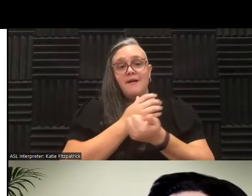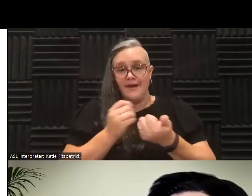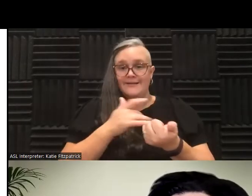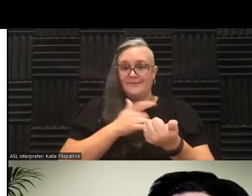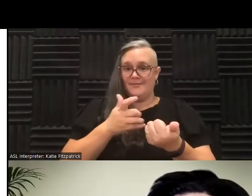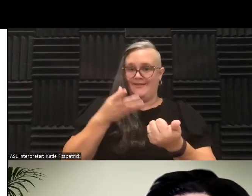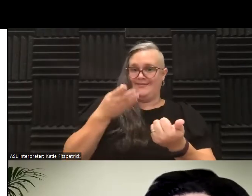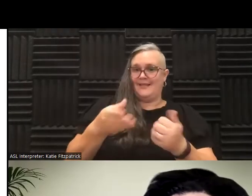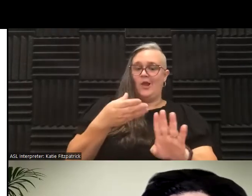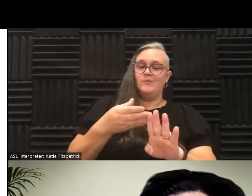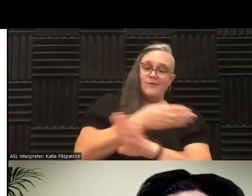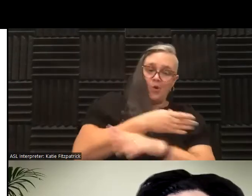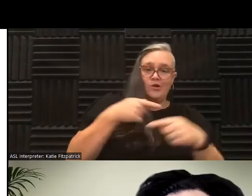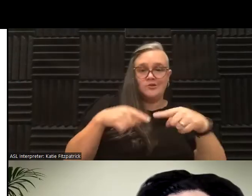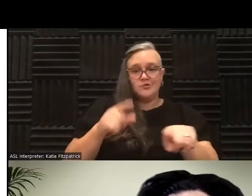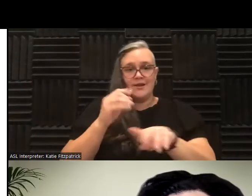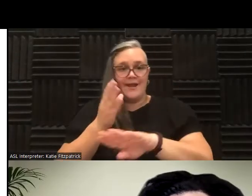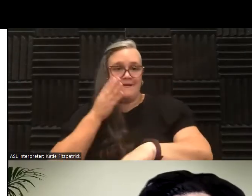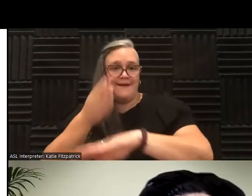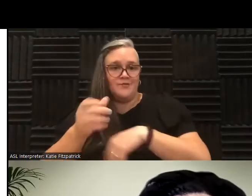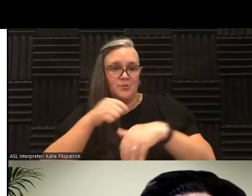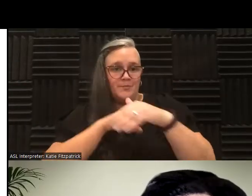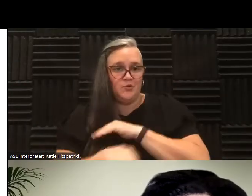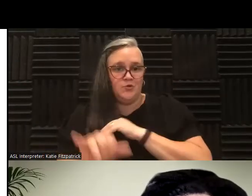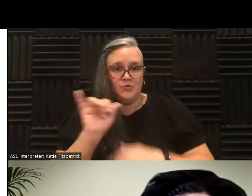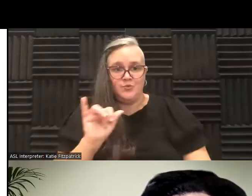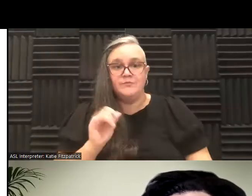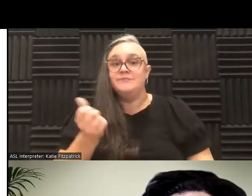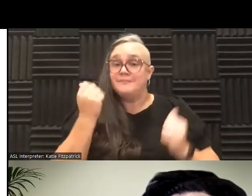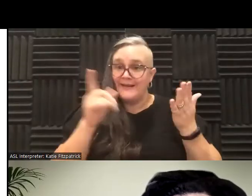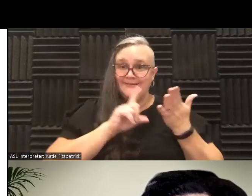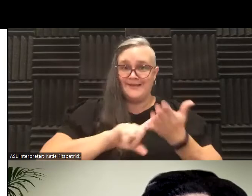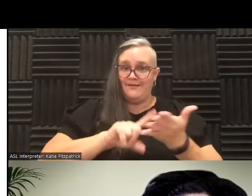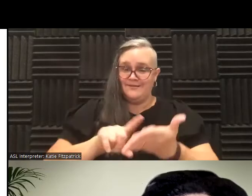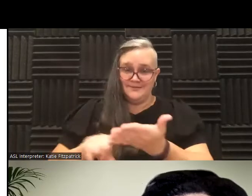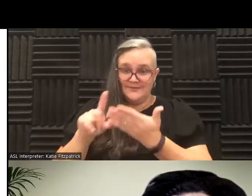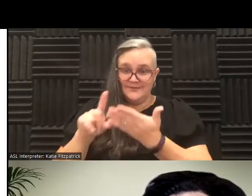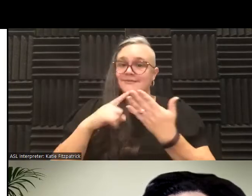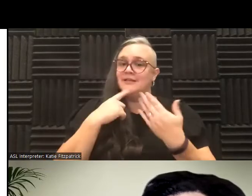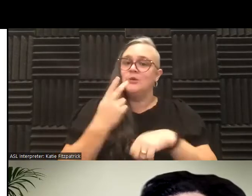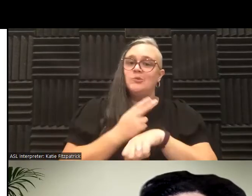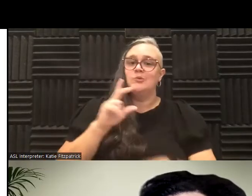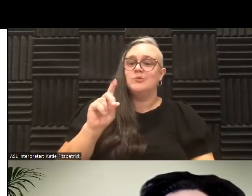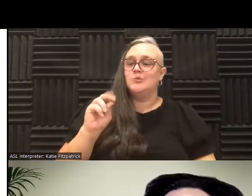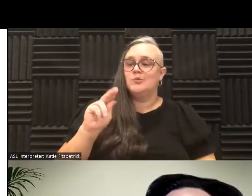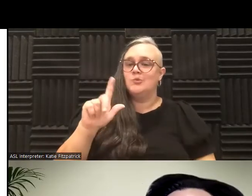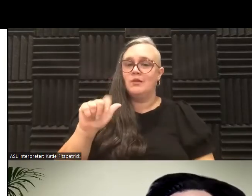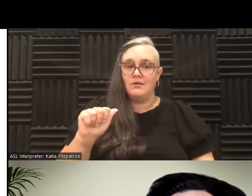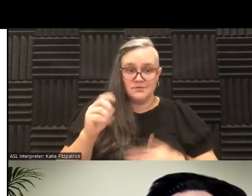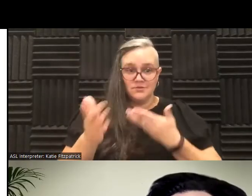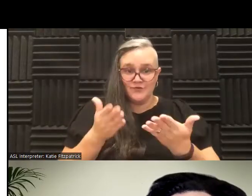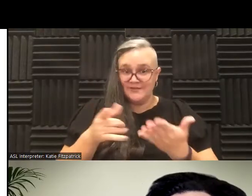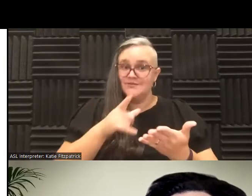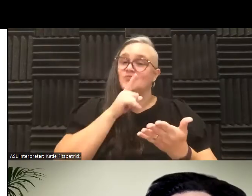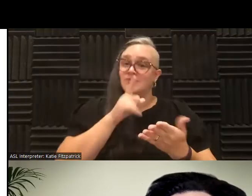and after giving birth. Many studies have shown that the use of doula services has been associated with